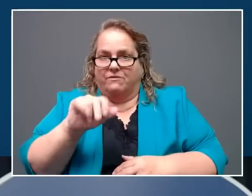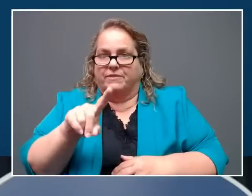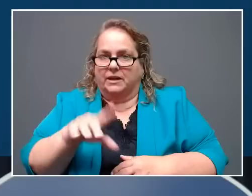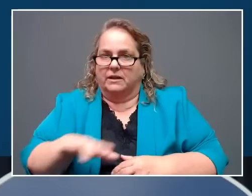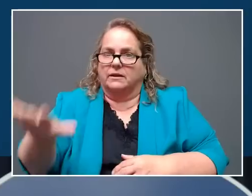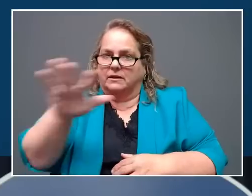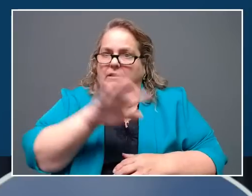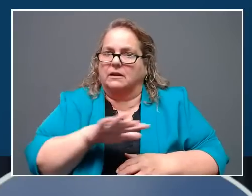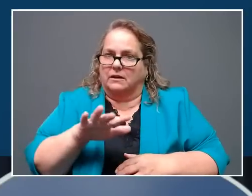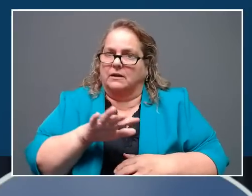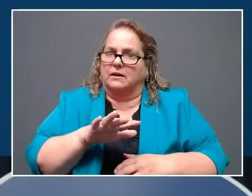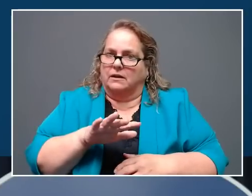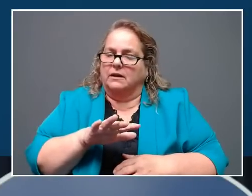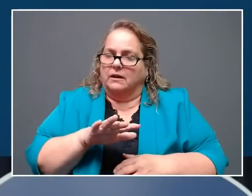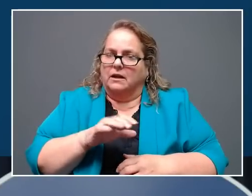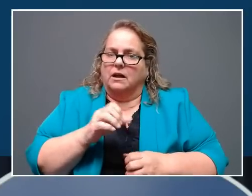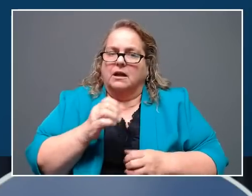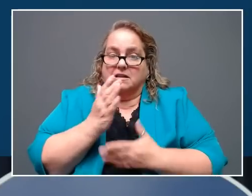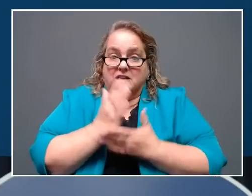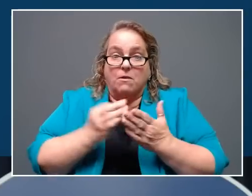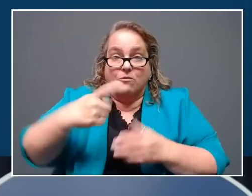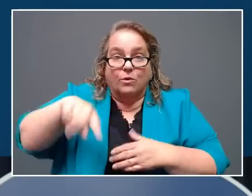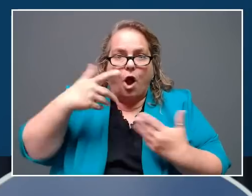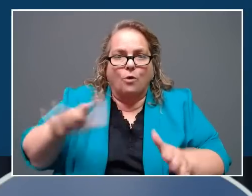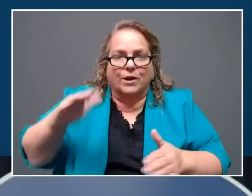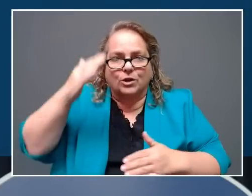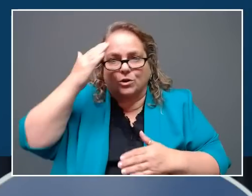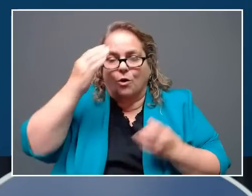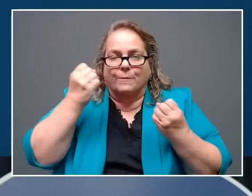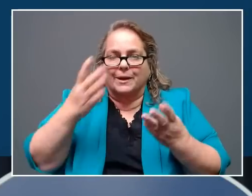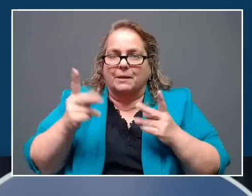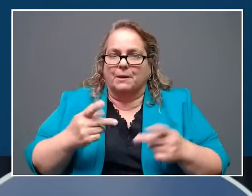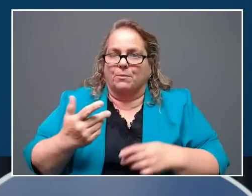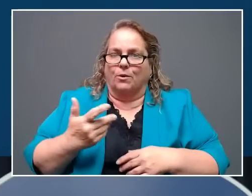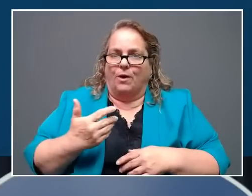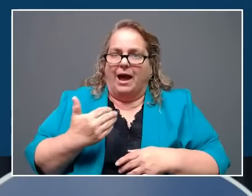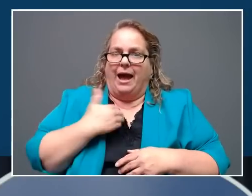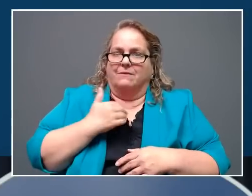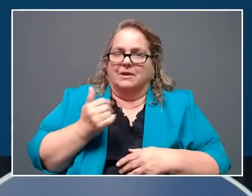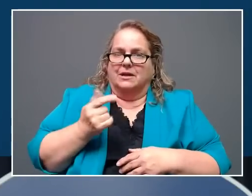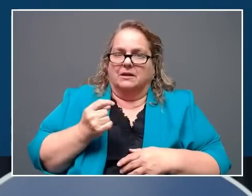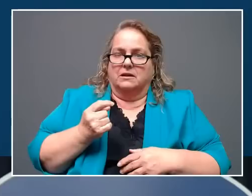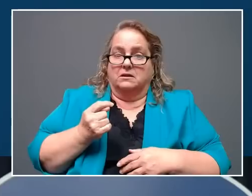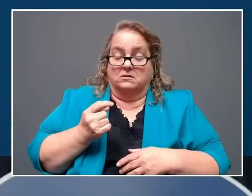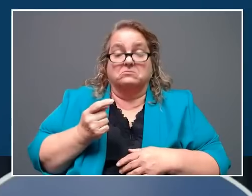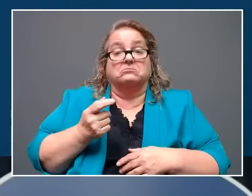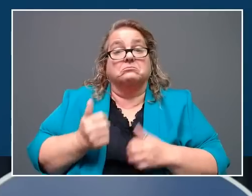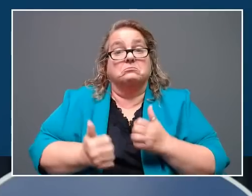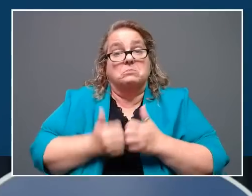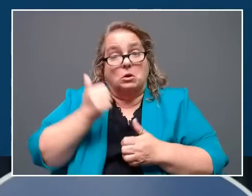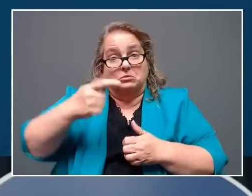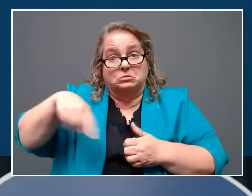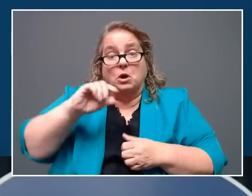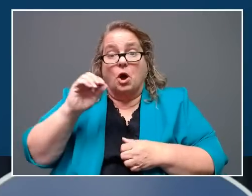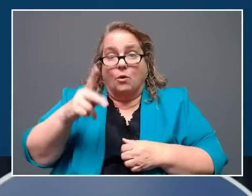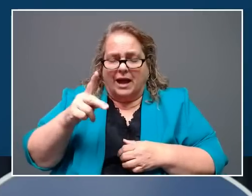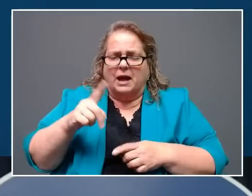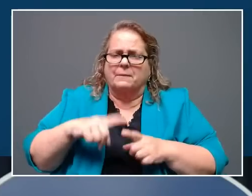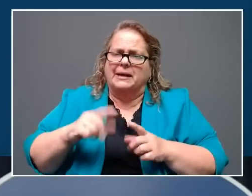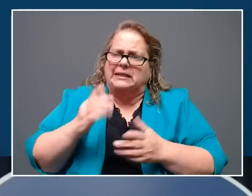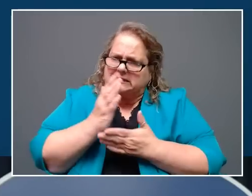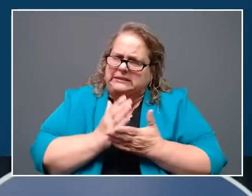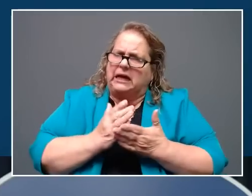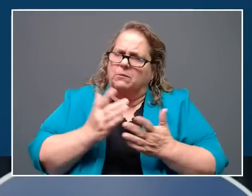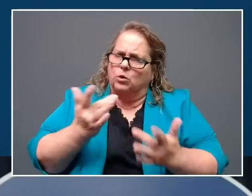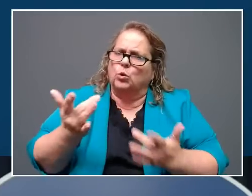least. And most all of them are going to be okay, though some of them get a little bit sick, get more sick than any of us would want to be. So